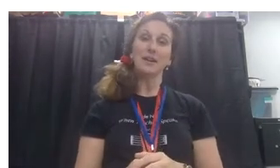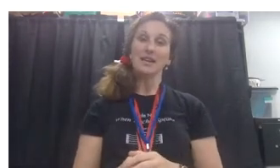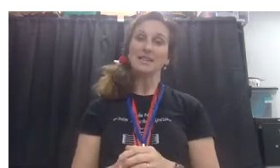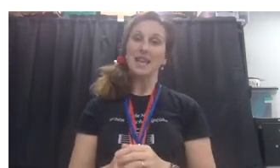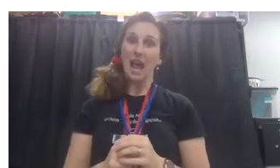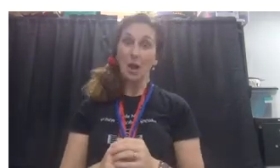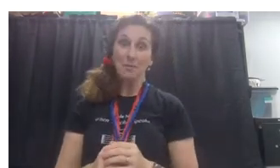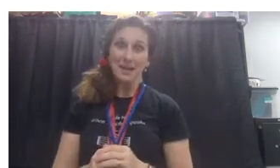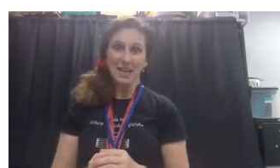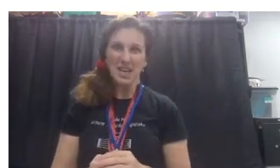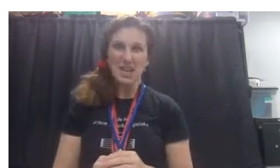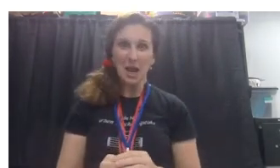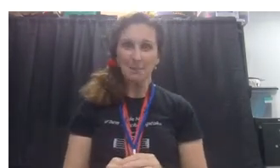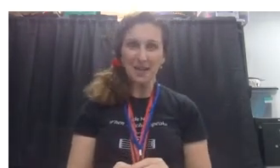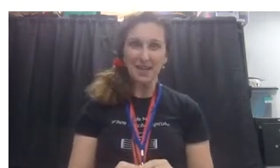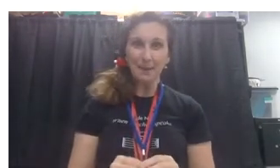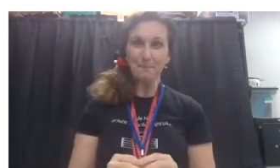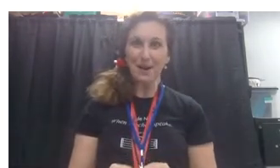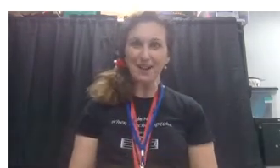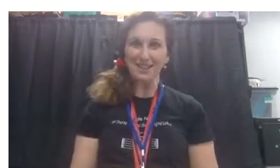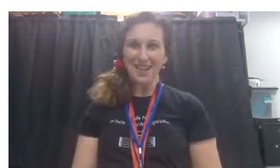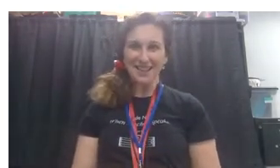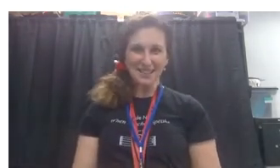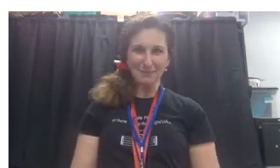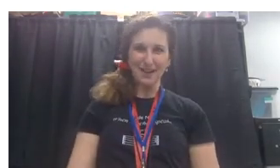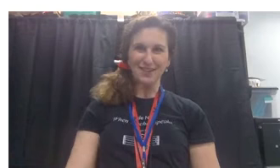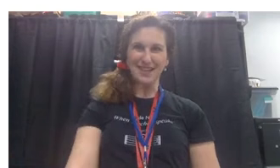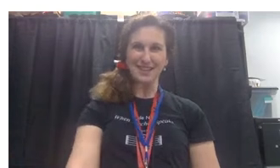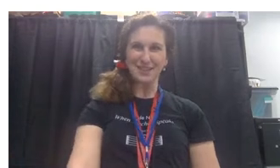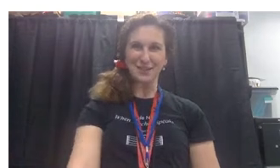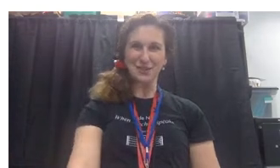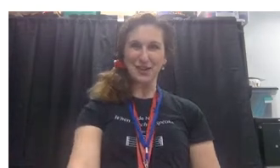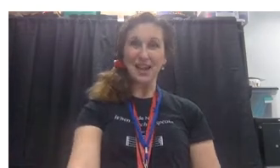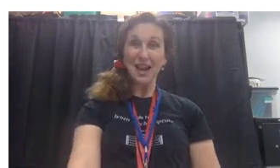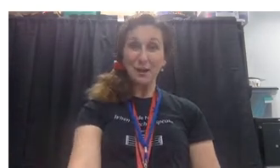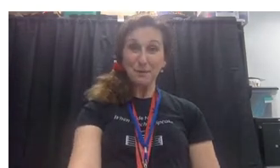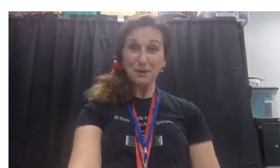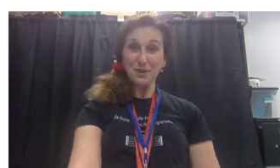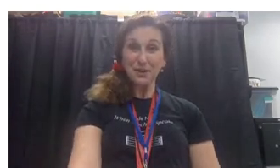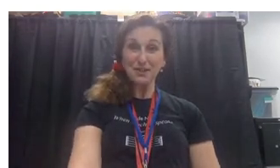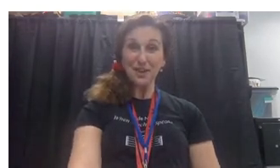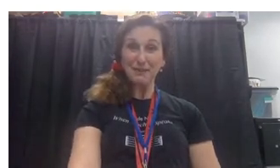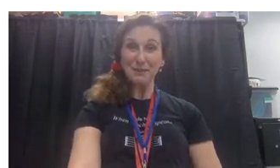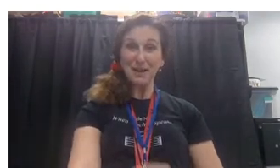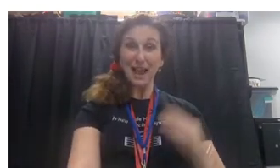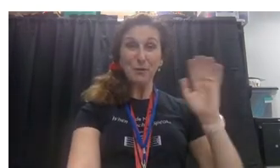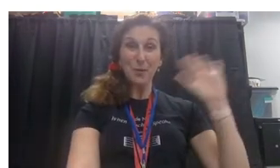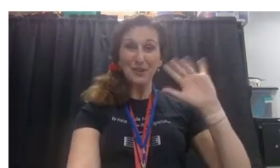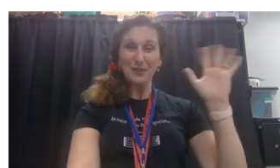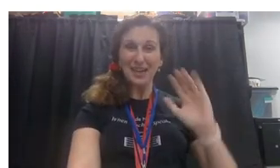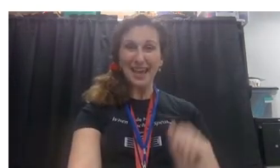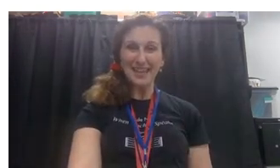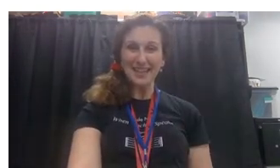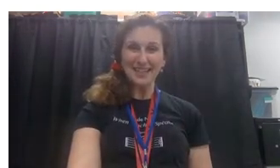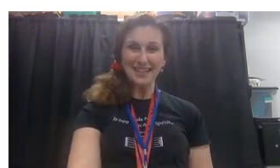are? See how many yummy bugs this spider gets to enjoy. I hope you enjoyed our song, everyone. Have a wonderful day.